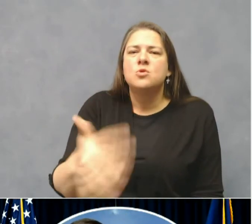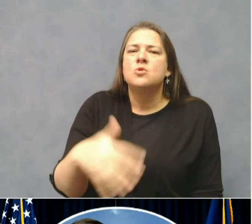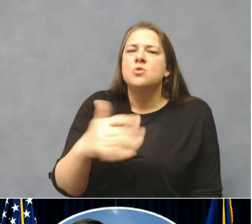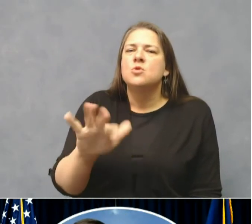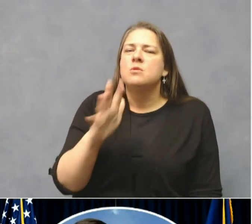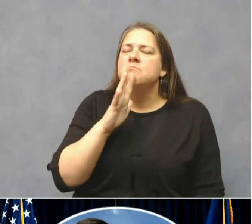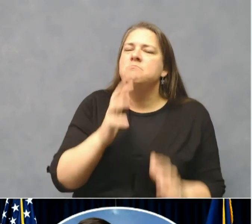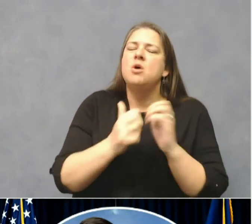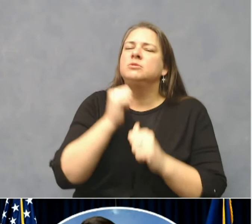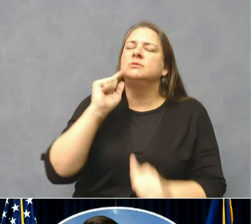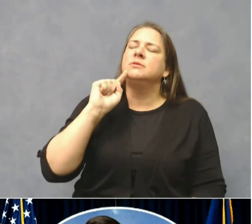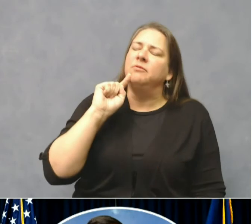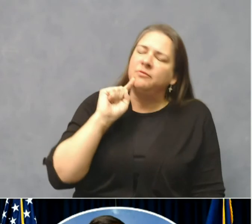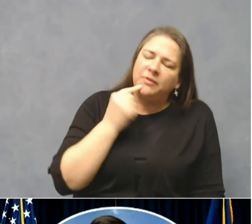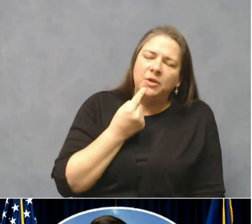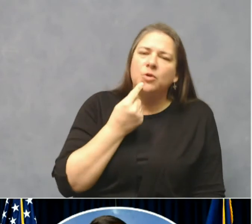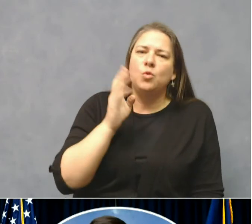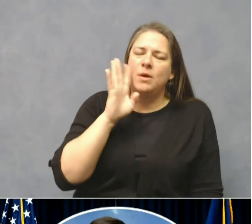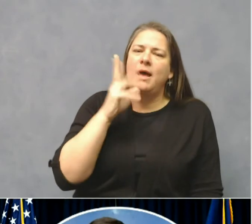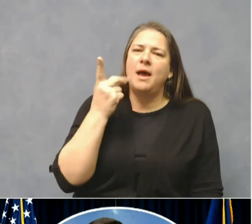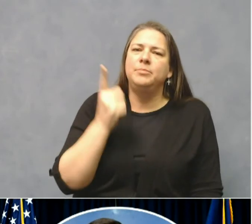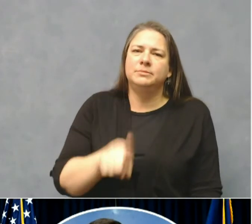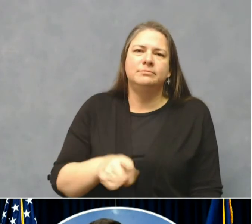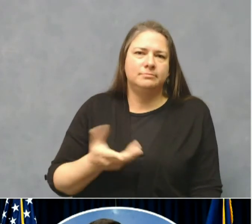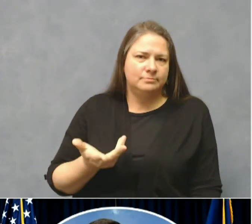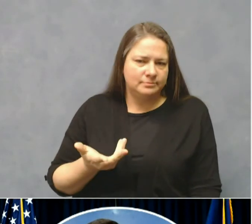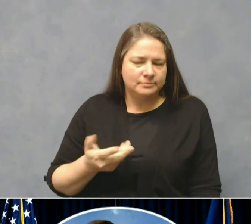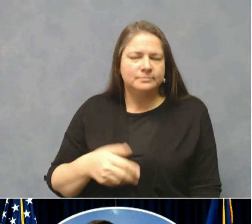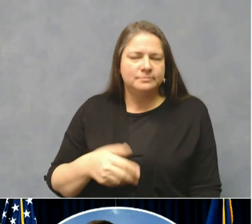in the virus. What they're talking about